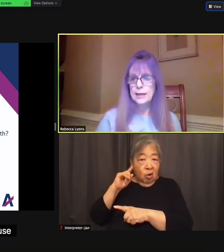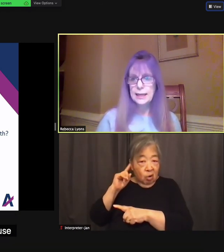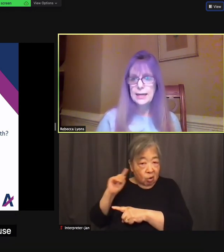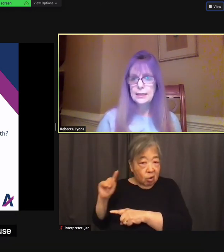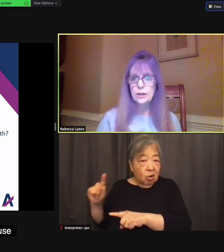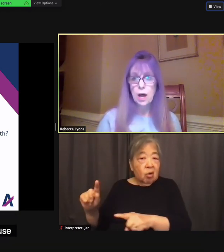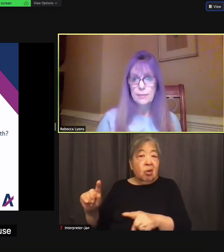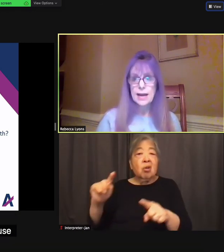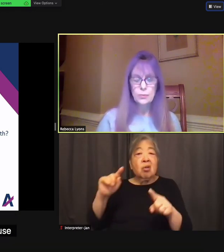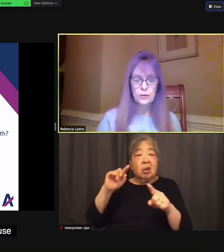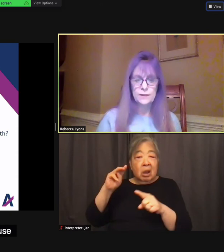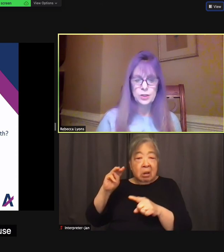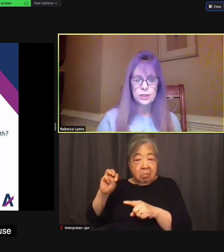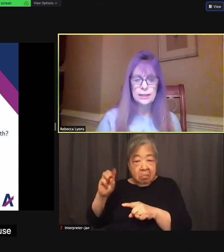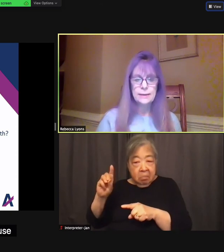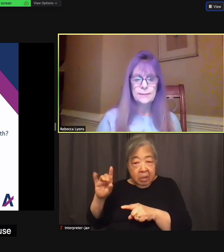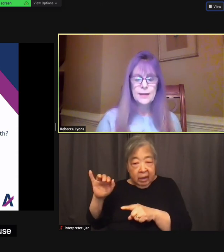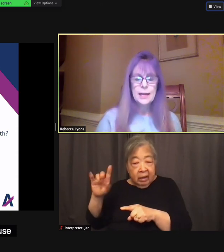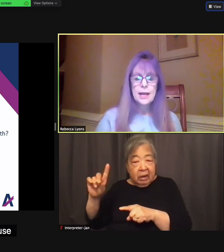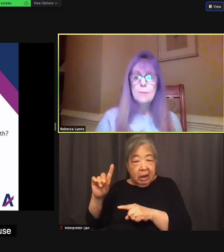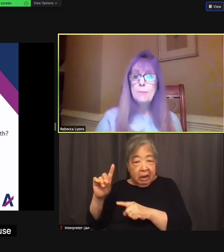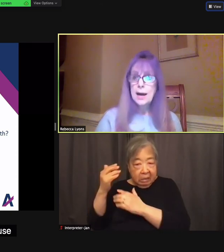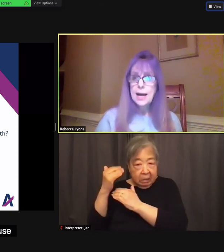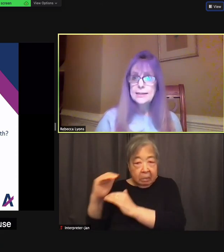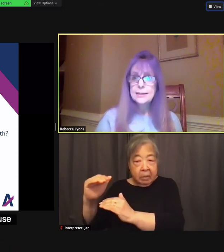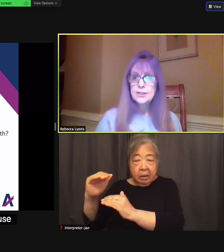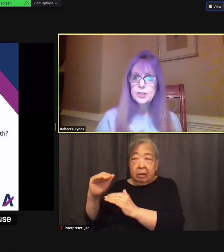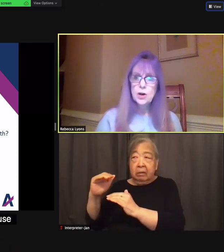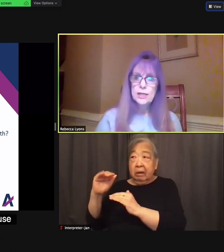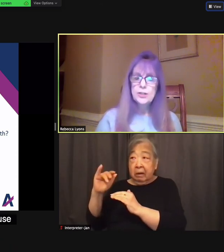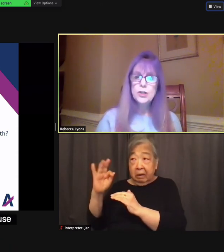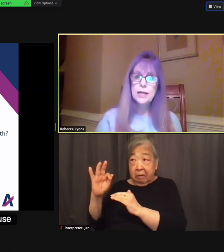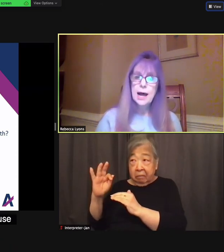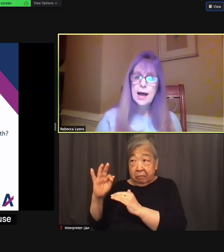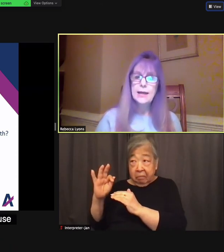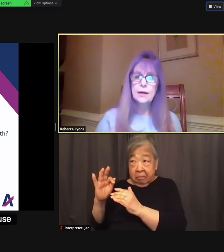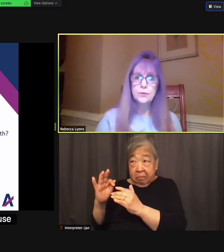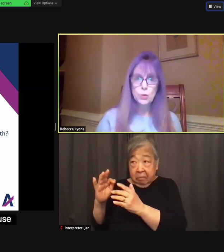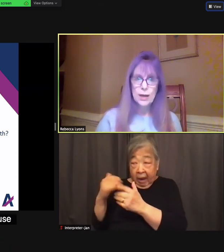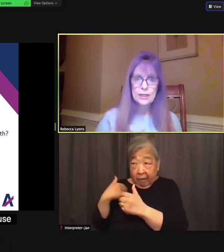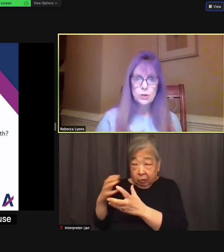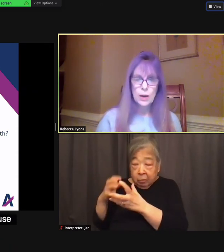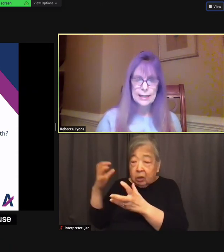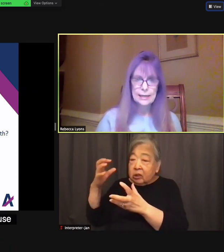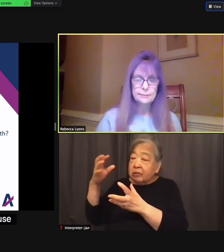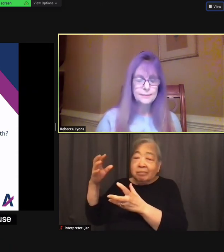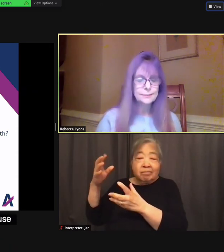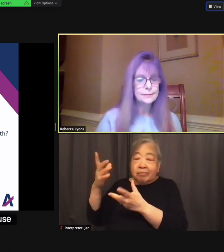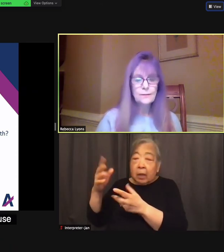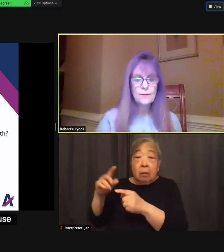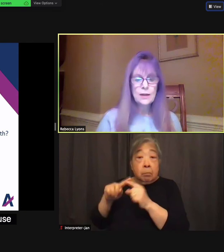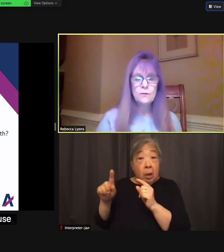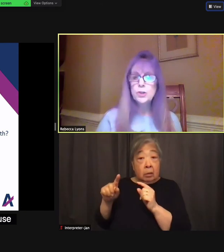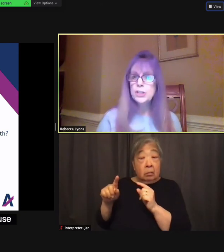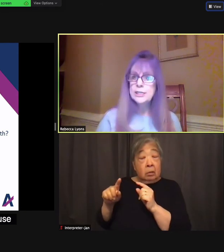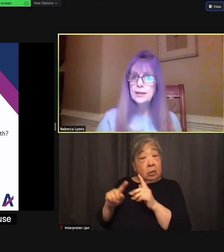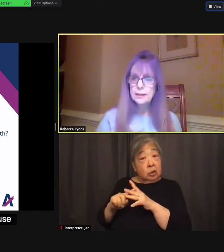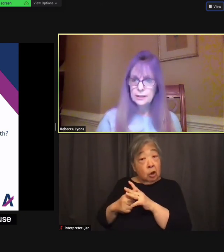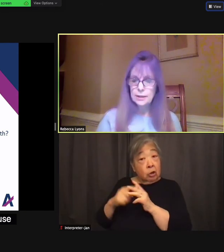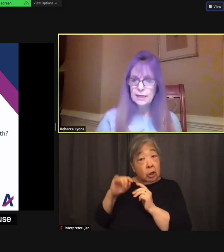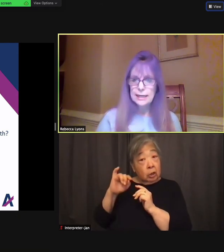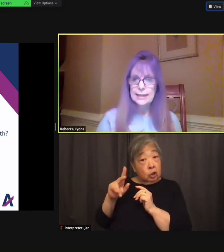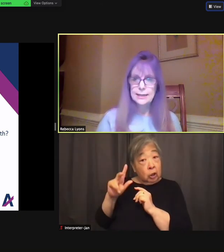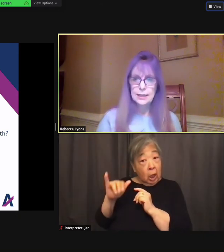or Medicaid clawback provision. But starting July of 2020,